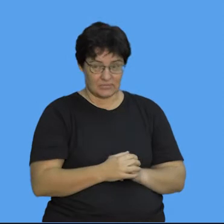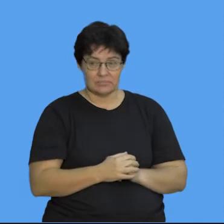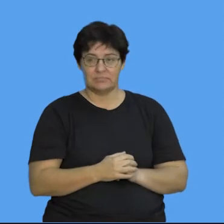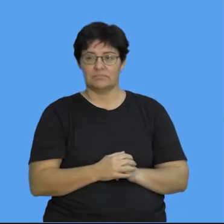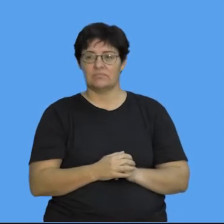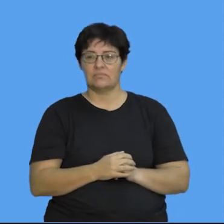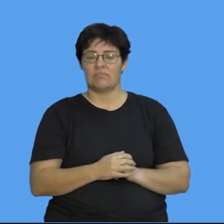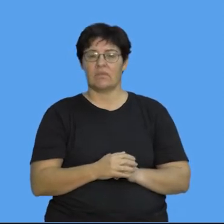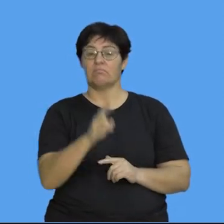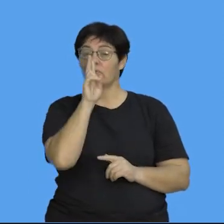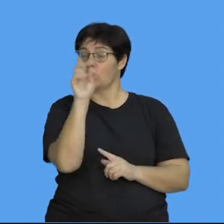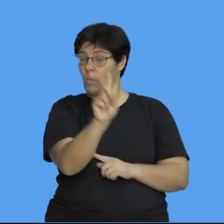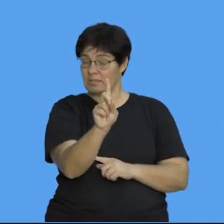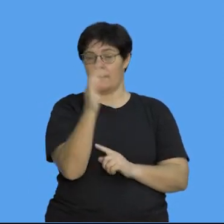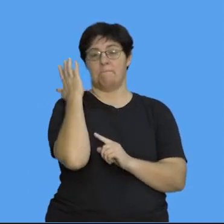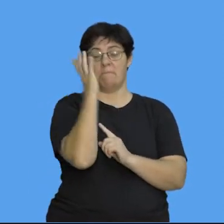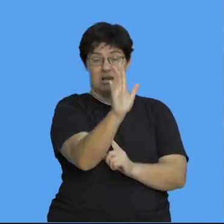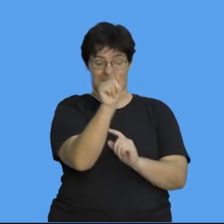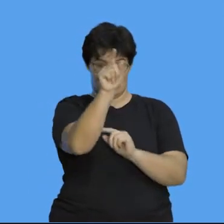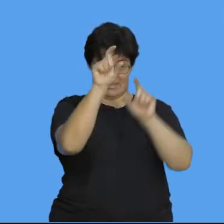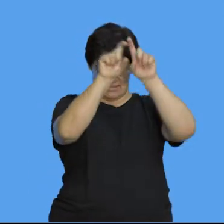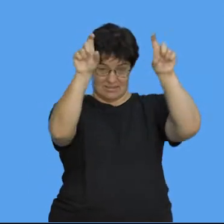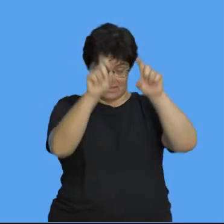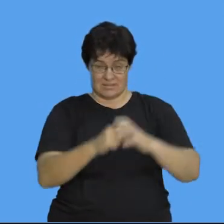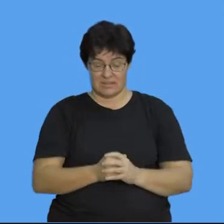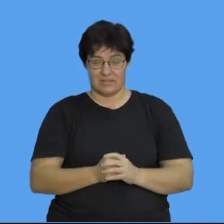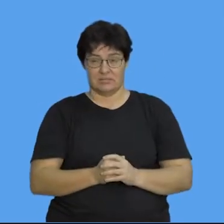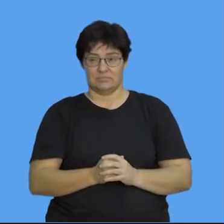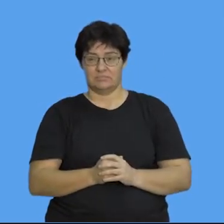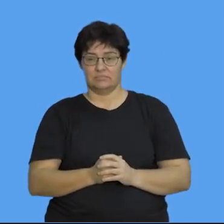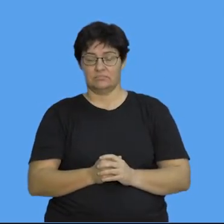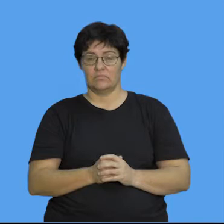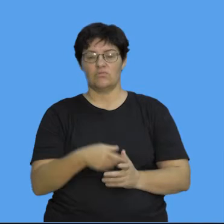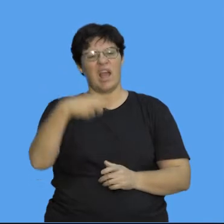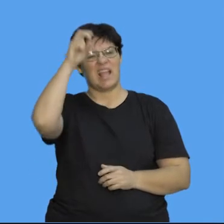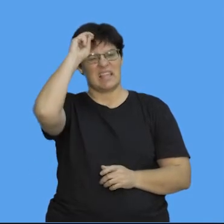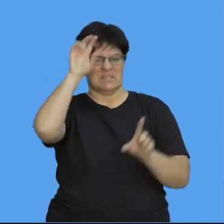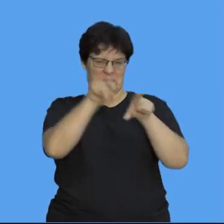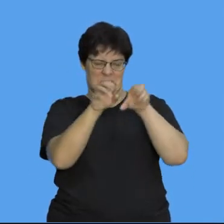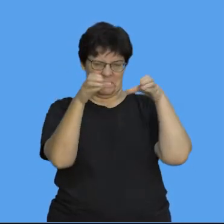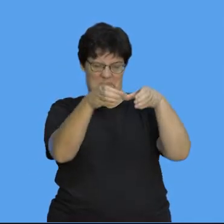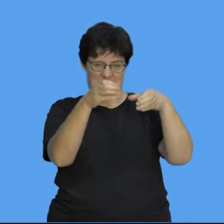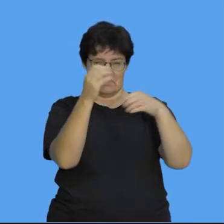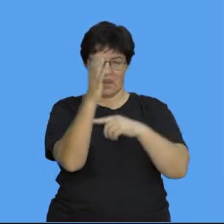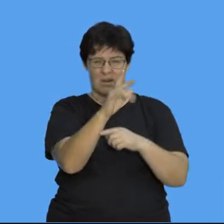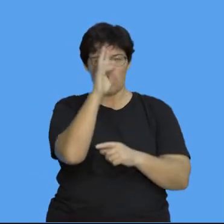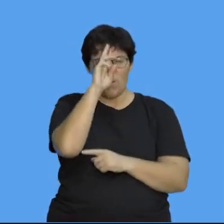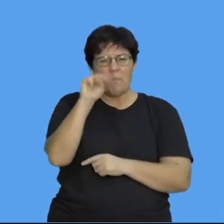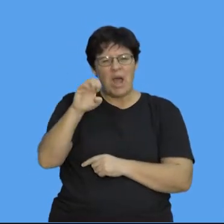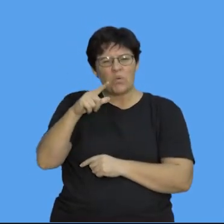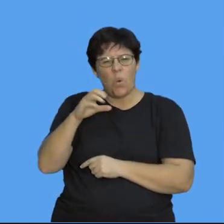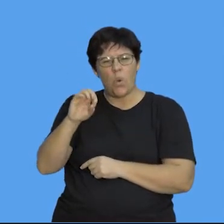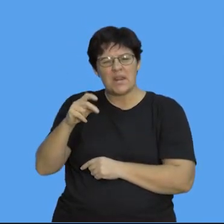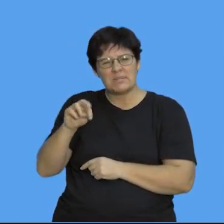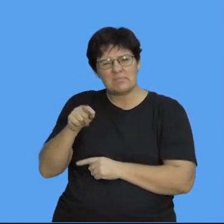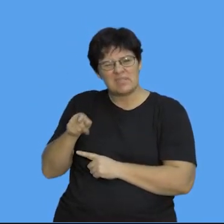guys, so we're looking at plants, right? This is what we're looking at. We're looking at the kingdom. Now, remember when we did microorganisms,